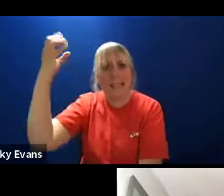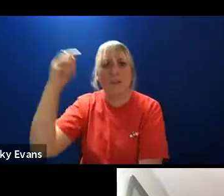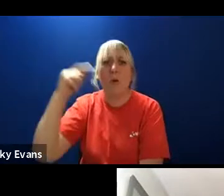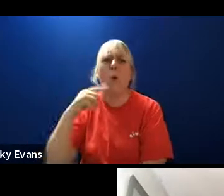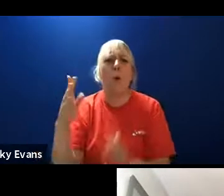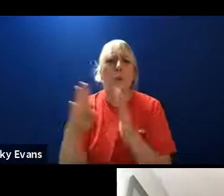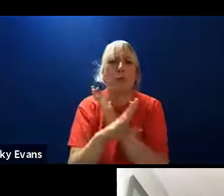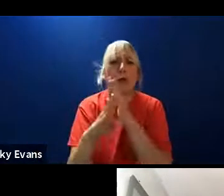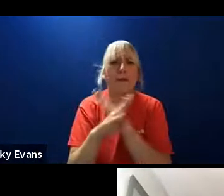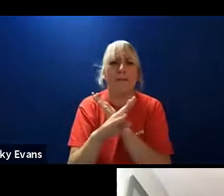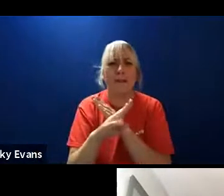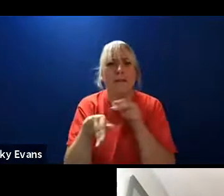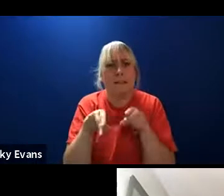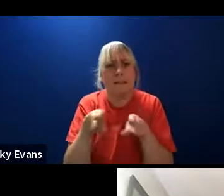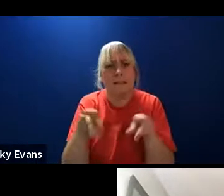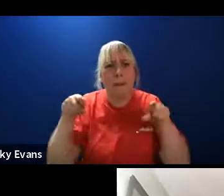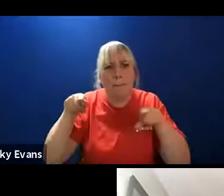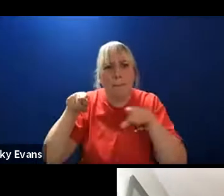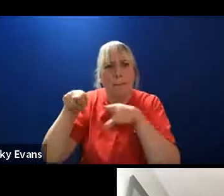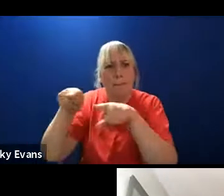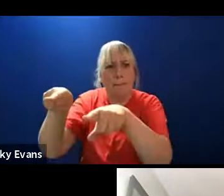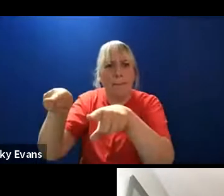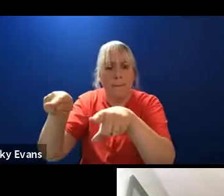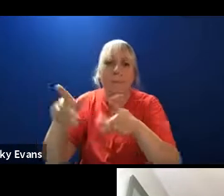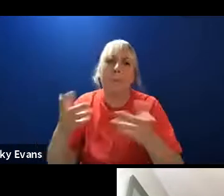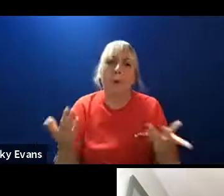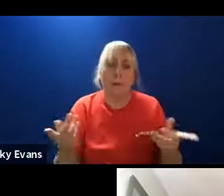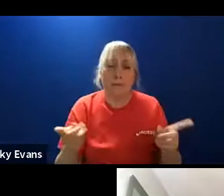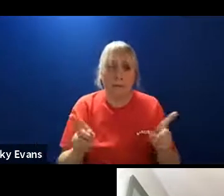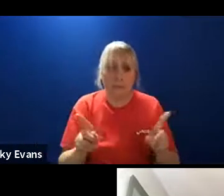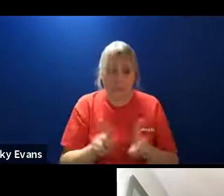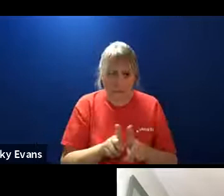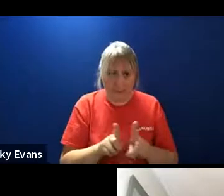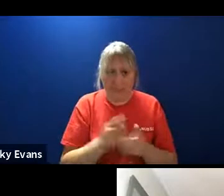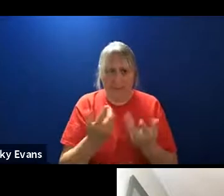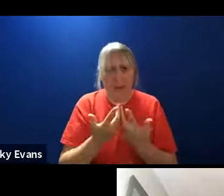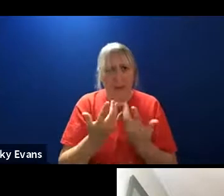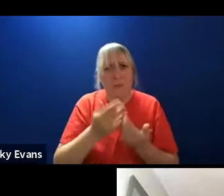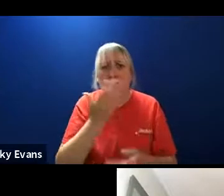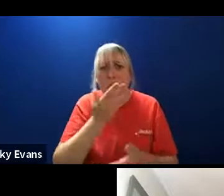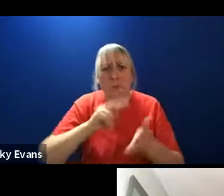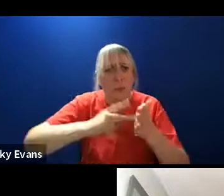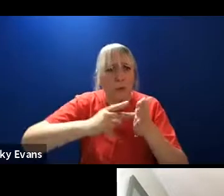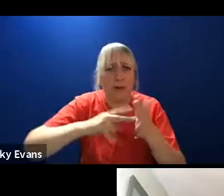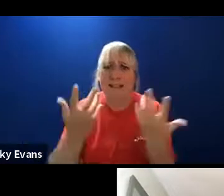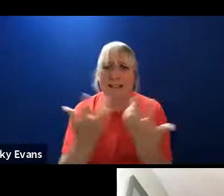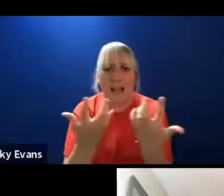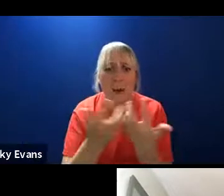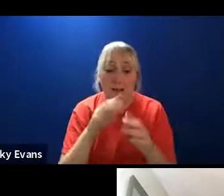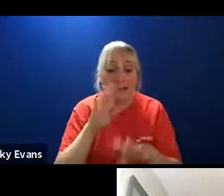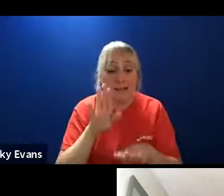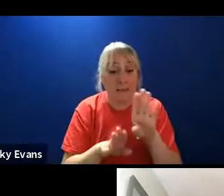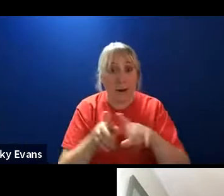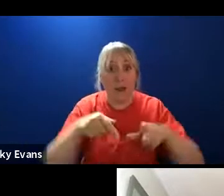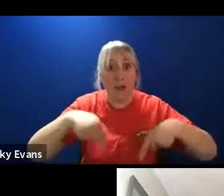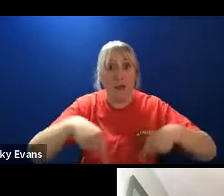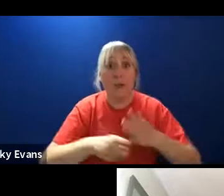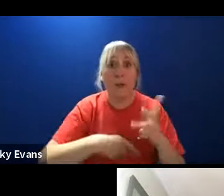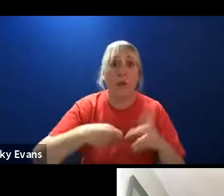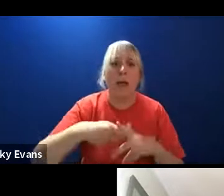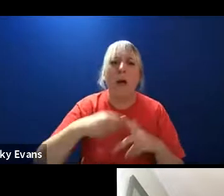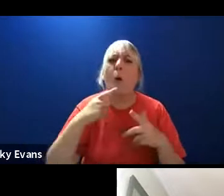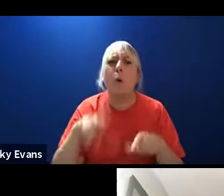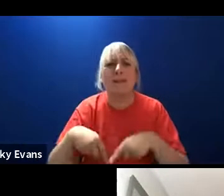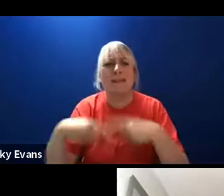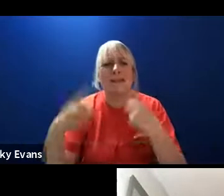running in parallel to it? And how are the schools organized in Cuba? Is it similar to this country, or are there any major